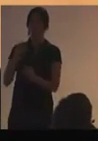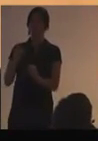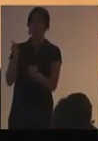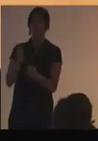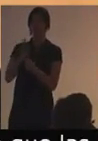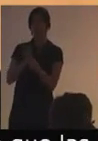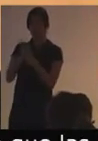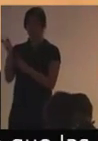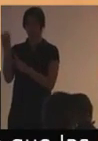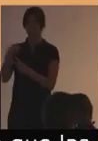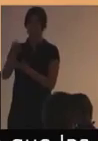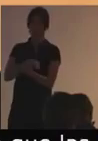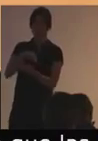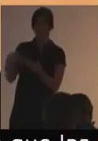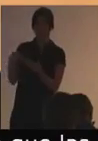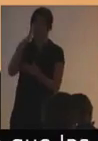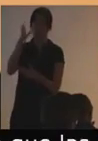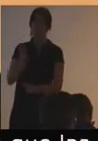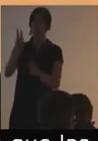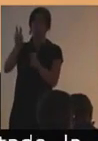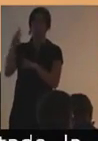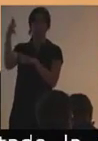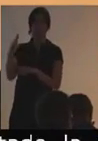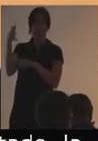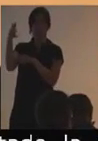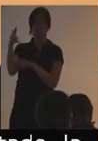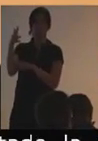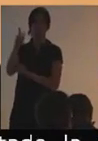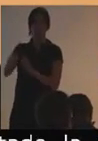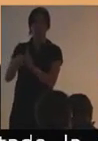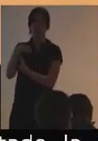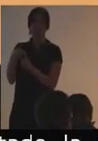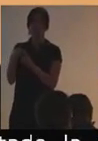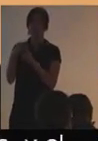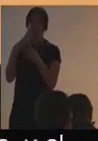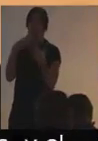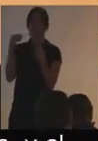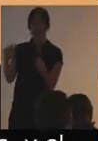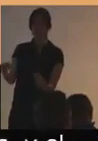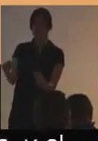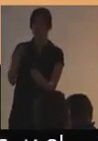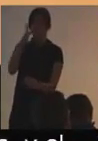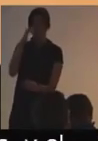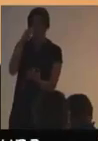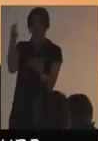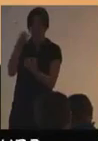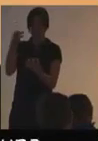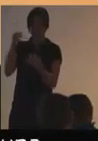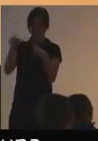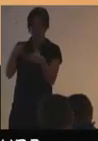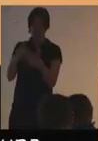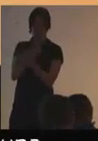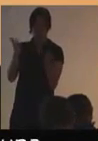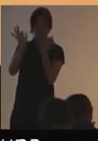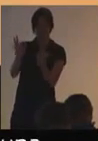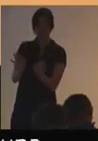that the two things that I commented on before, the Convention of Rights and